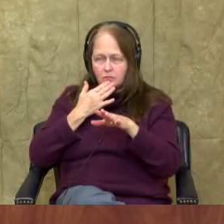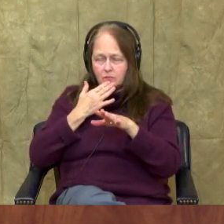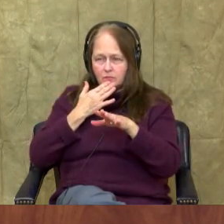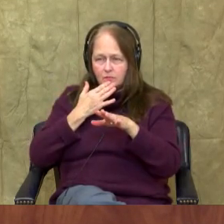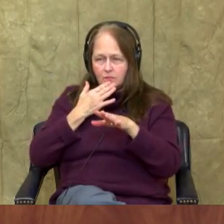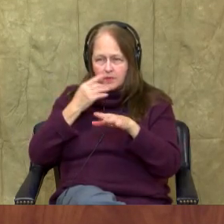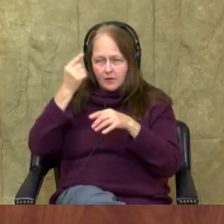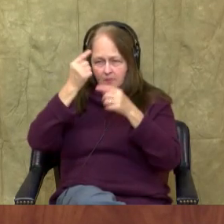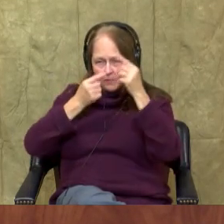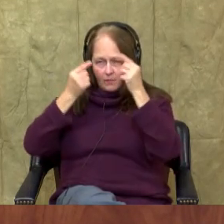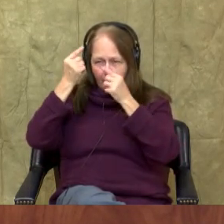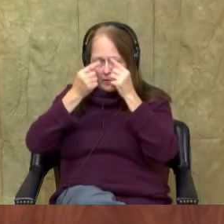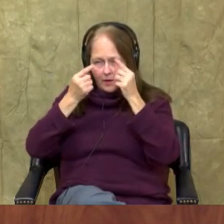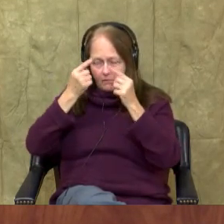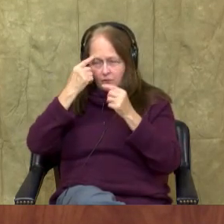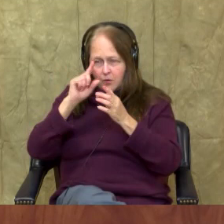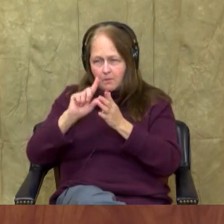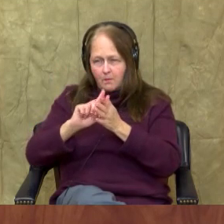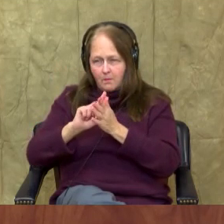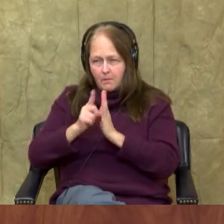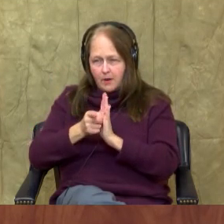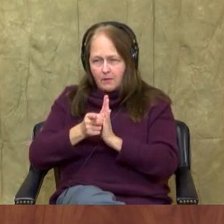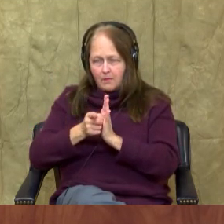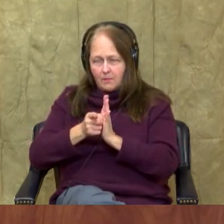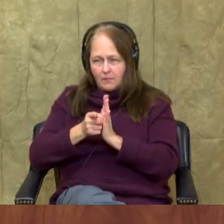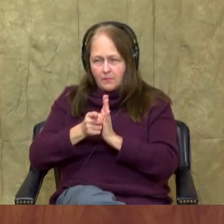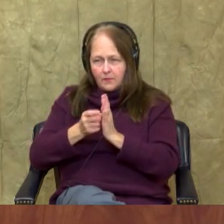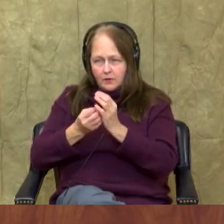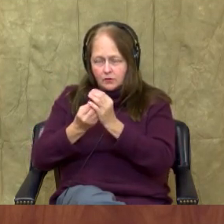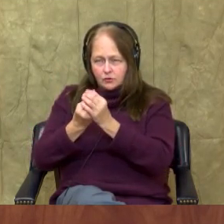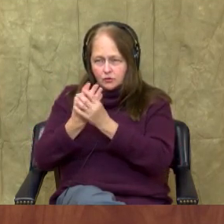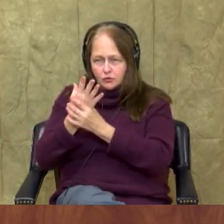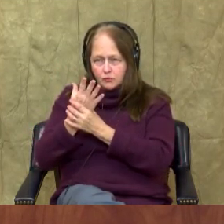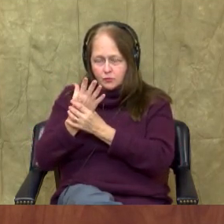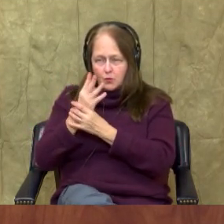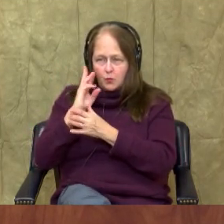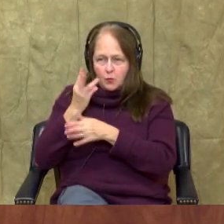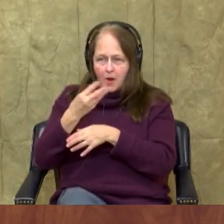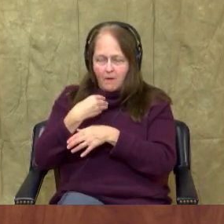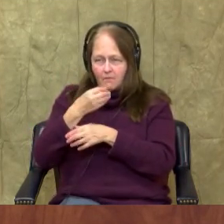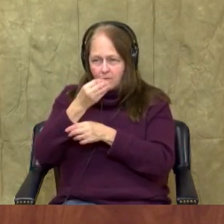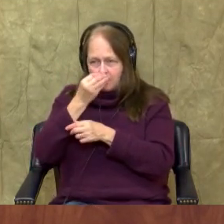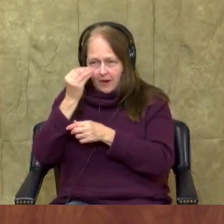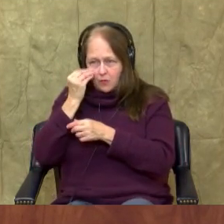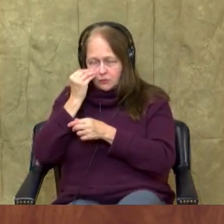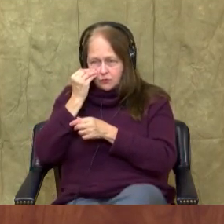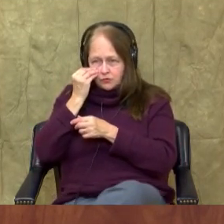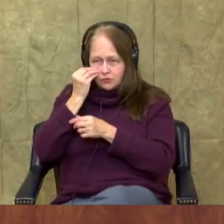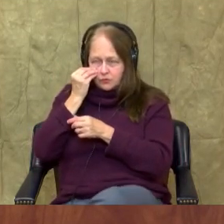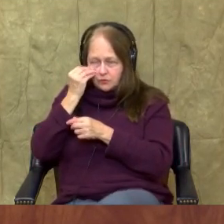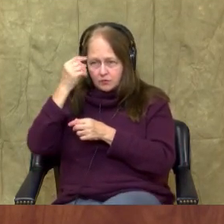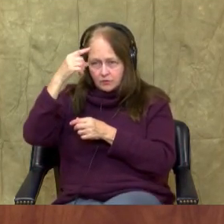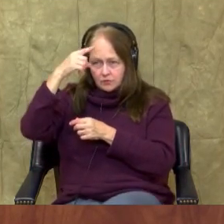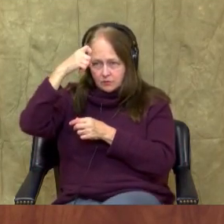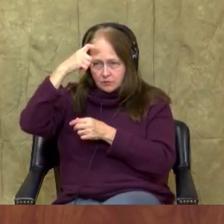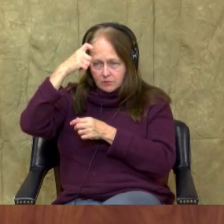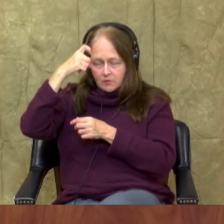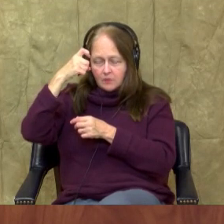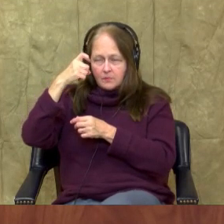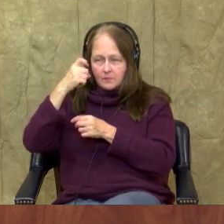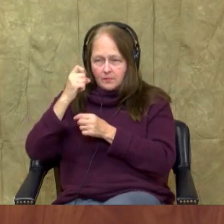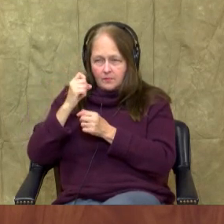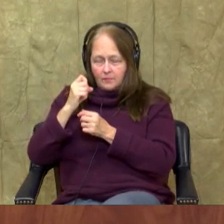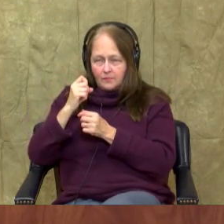so now let's think about this for a moment. In the spring, we have flowers blooming. In the summer, we get to see